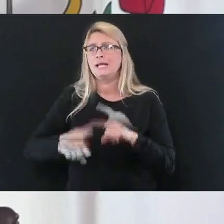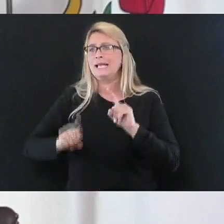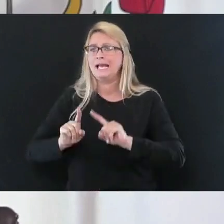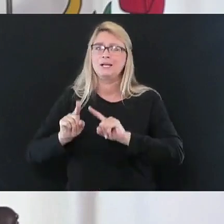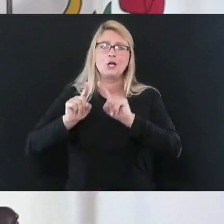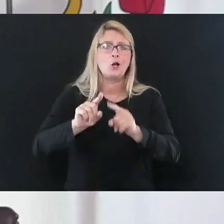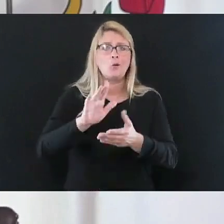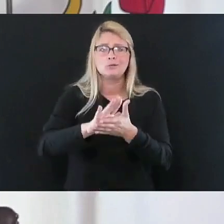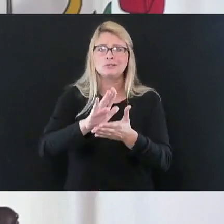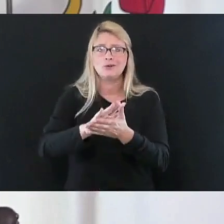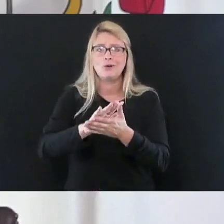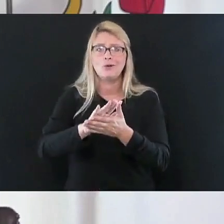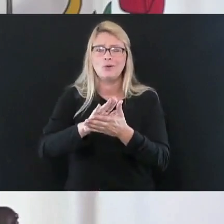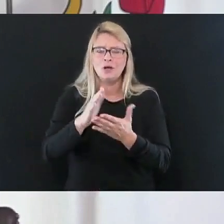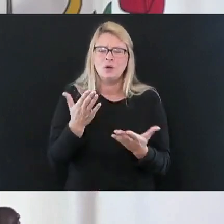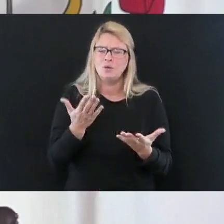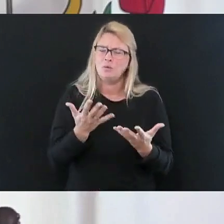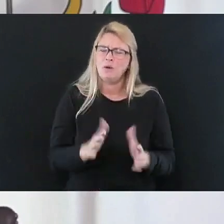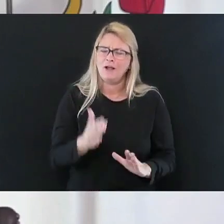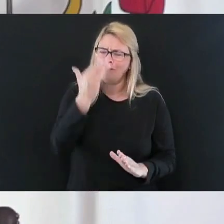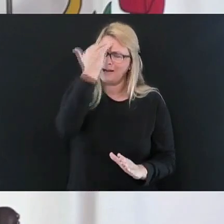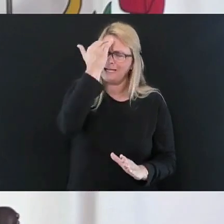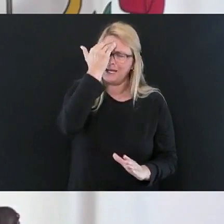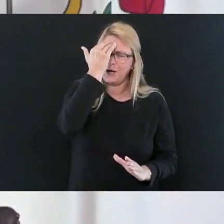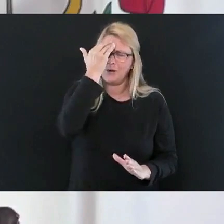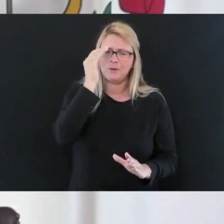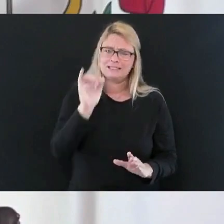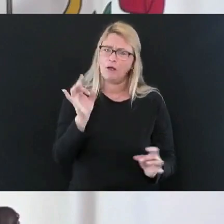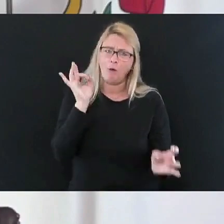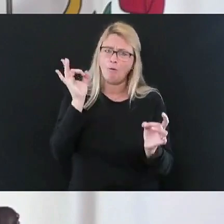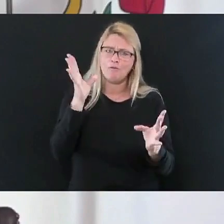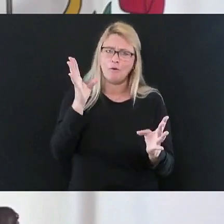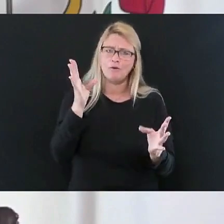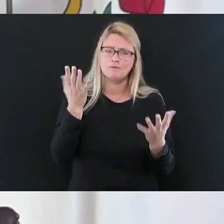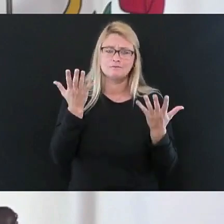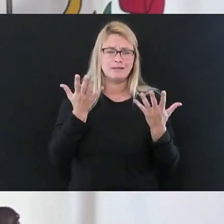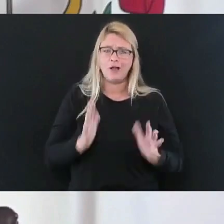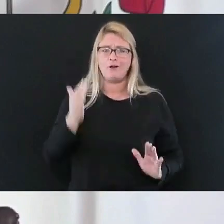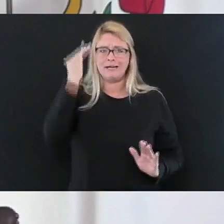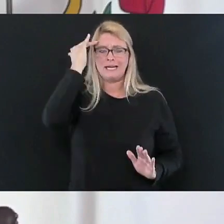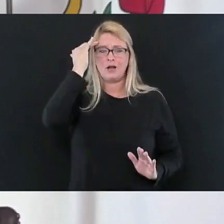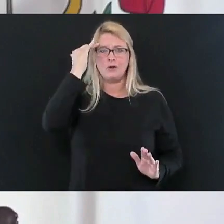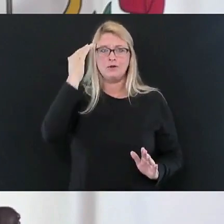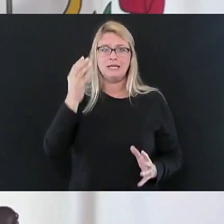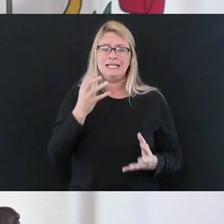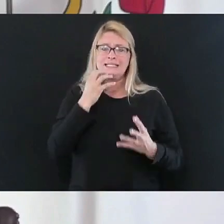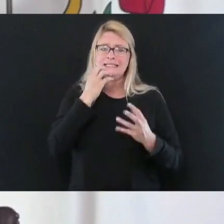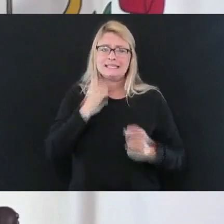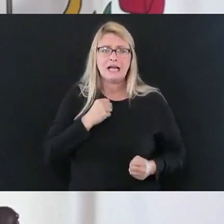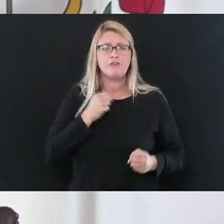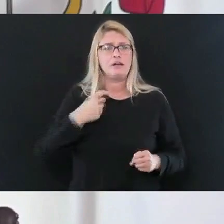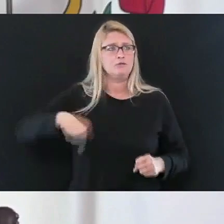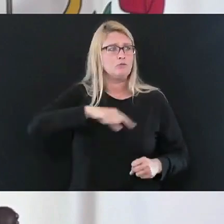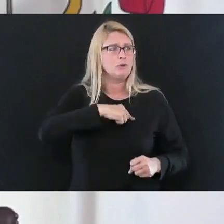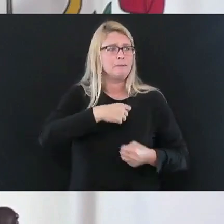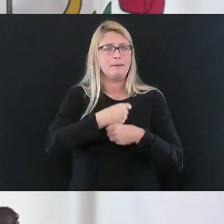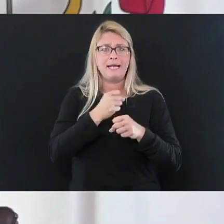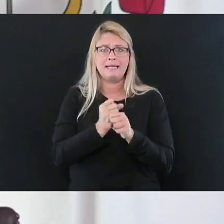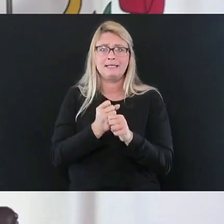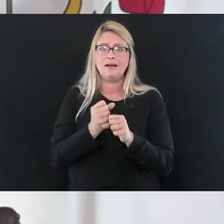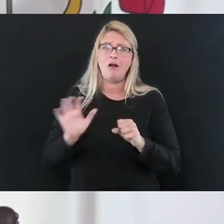a county. We all get that. And we all get the sacrifice level that we're having to make all across the